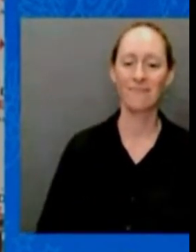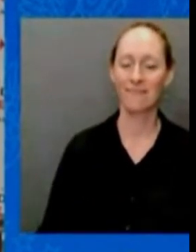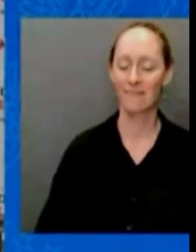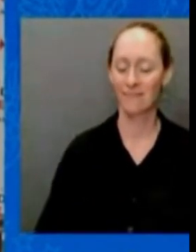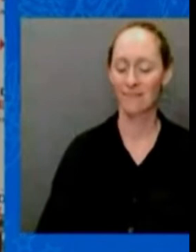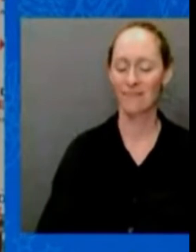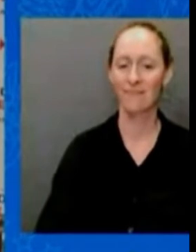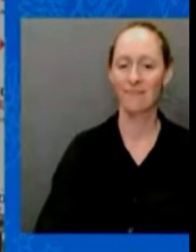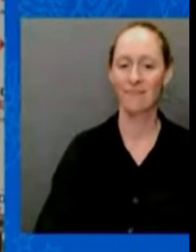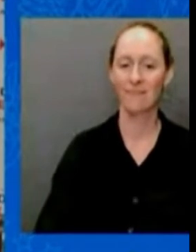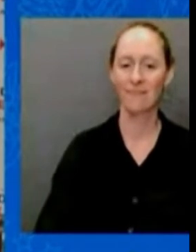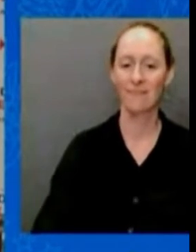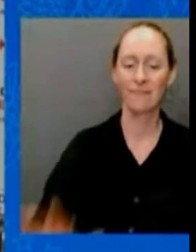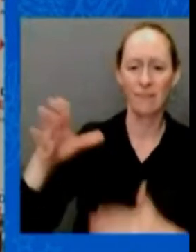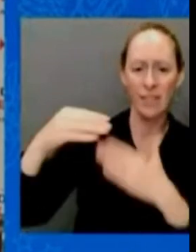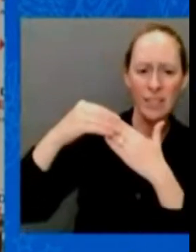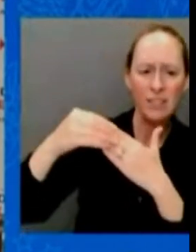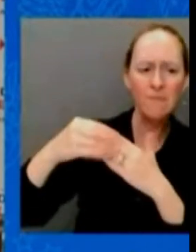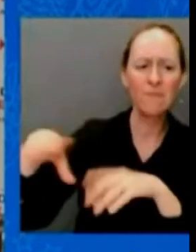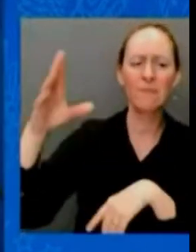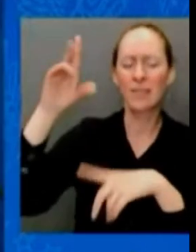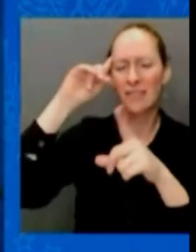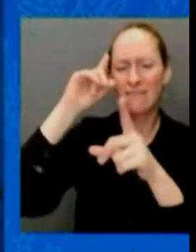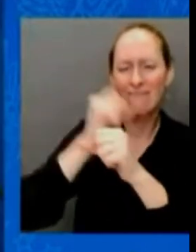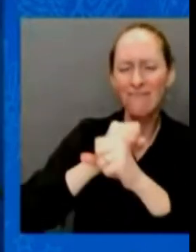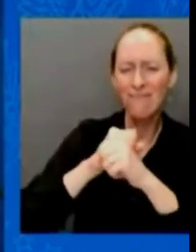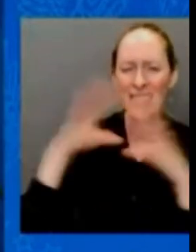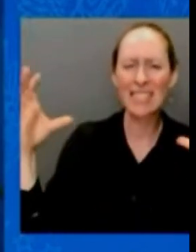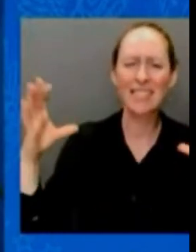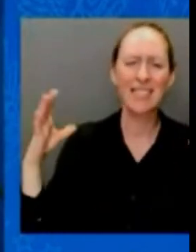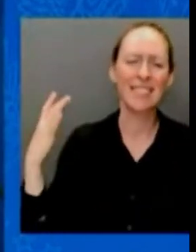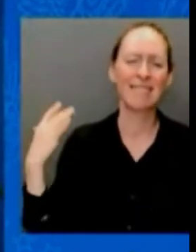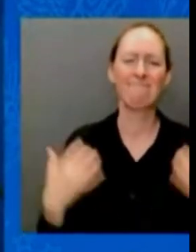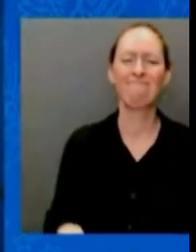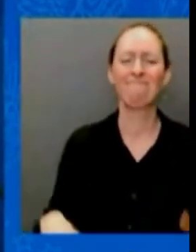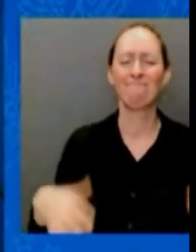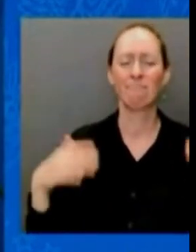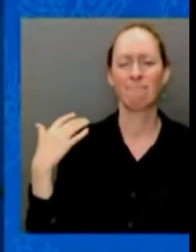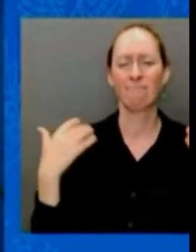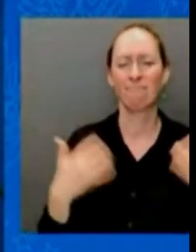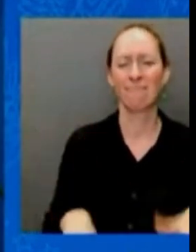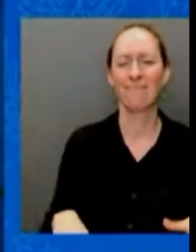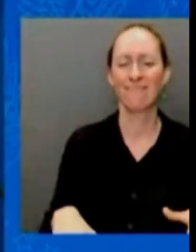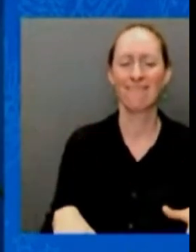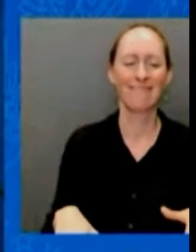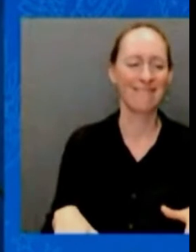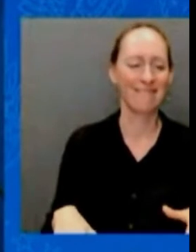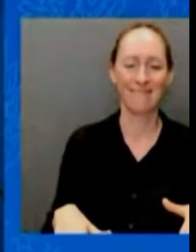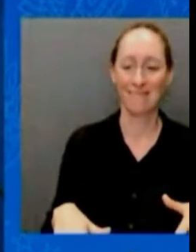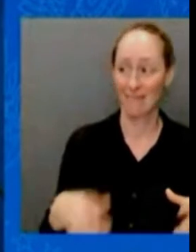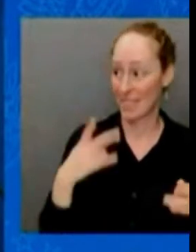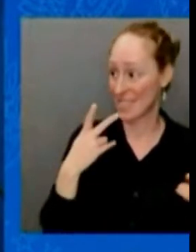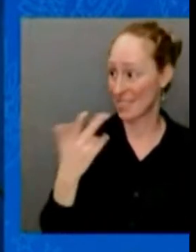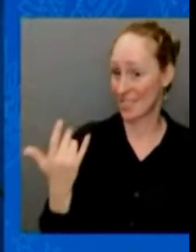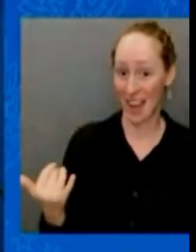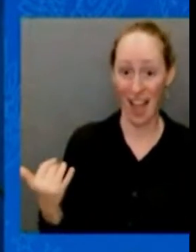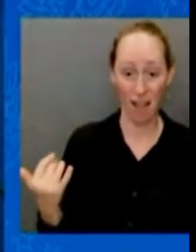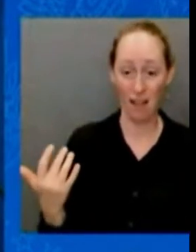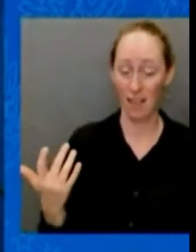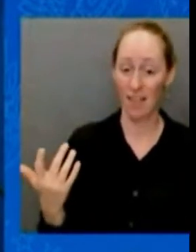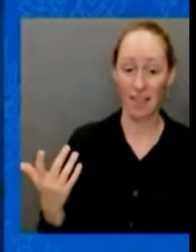made White Pine the nation's premier greenfield for semiconductor manufacturing. The county